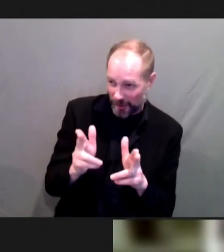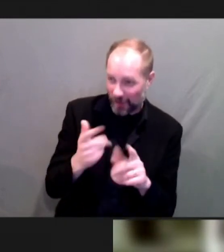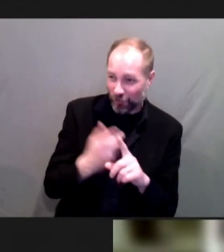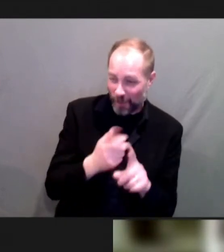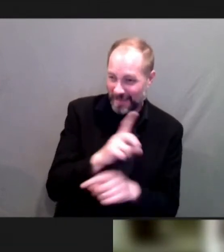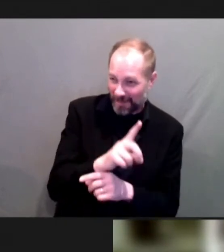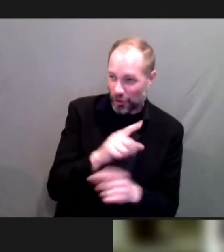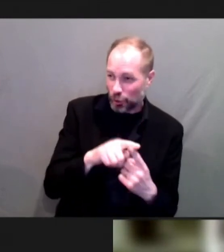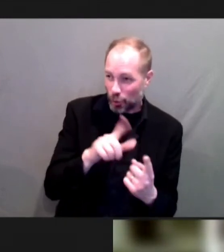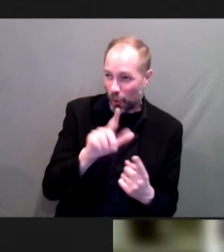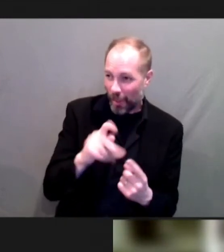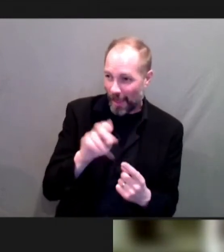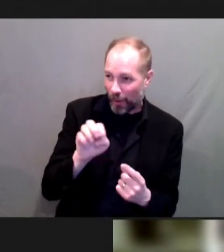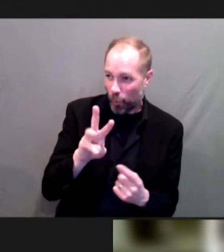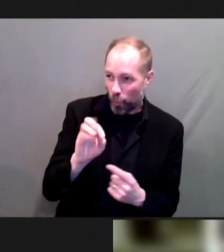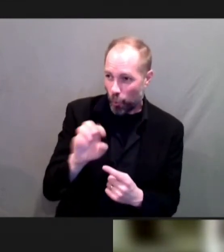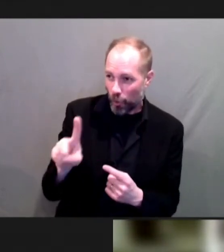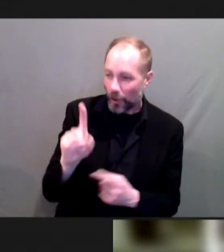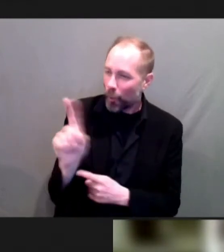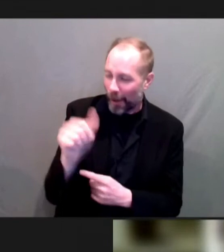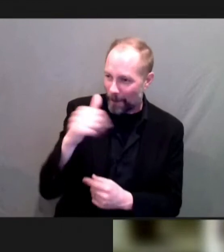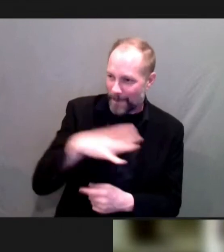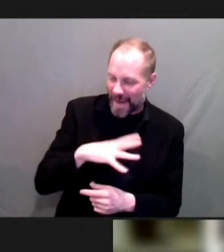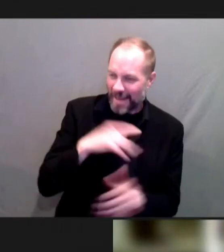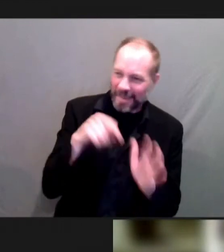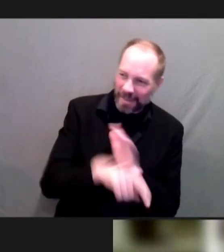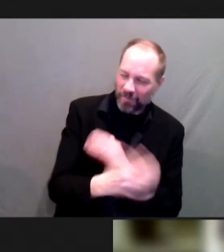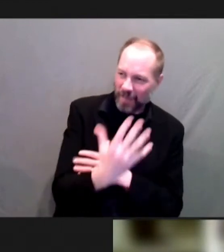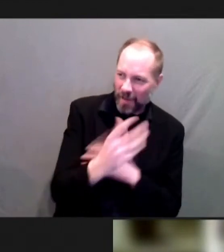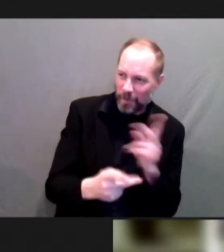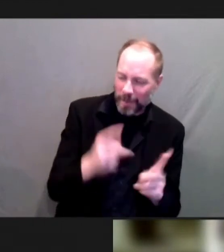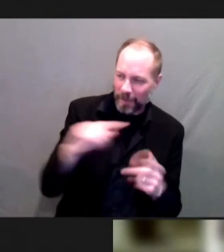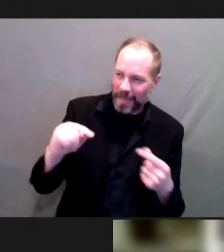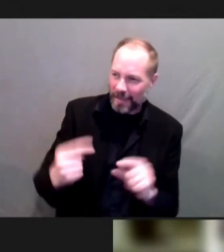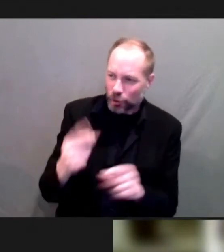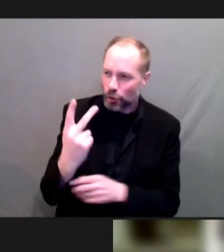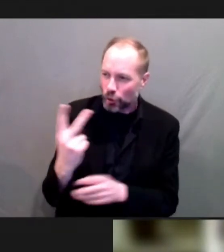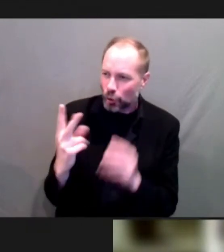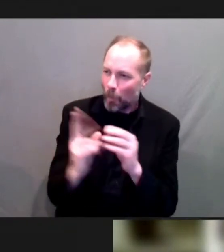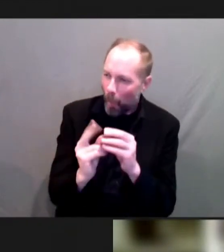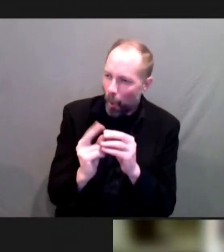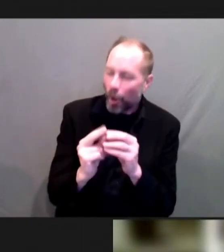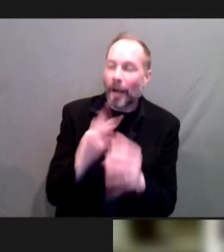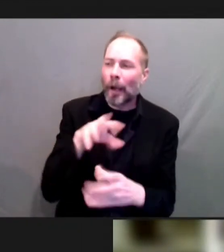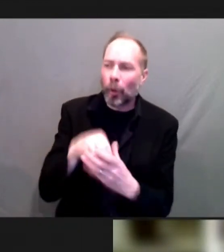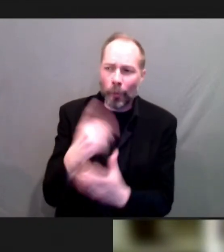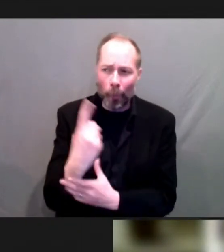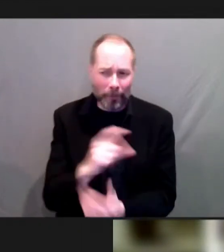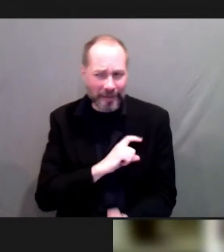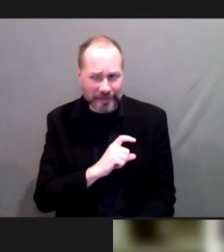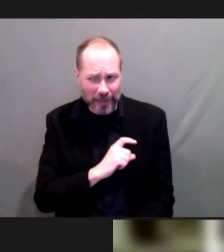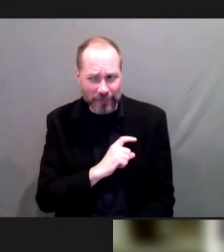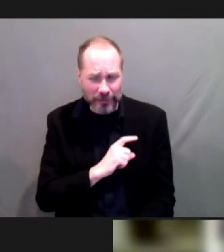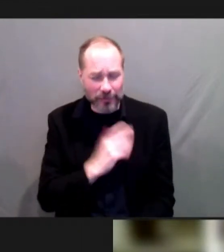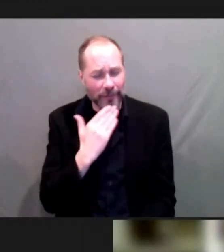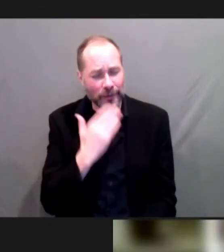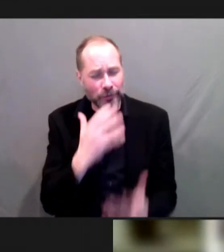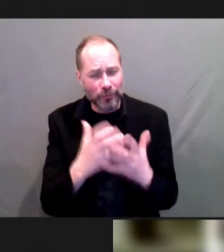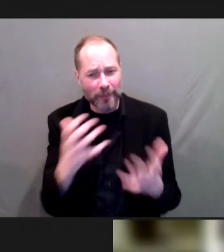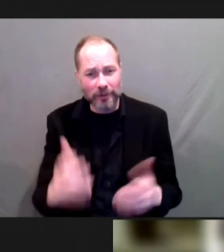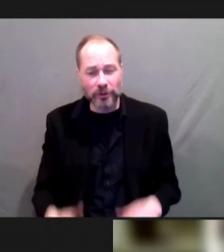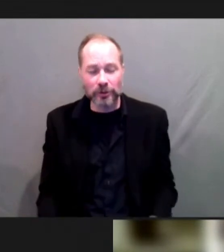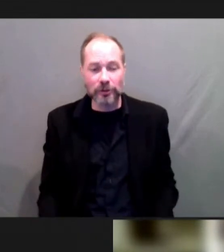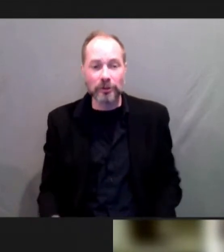Lakewood Monday night, where a man killed 5 people and injured 2 more, including a police officer. Thank you so much. Yeah, just